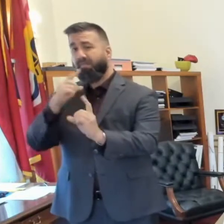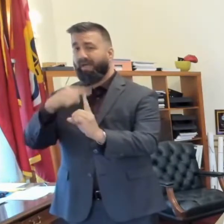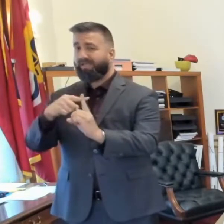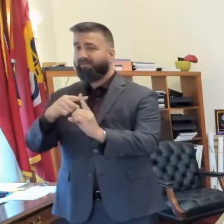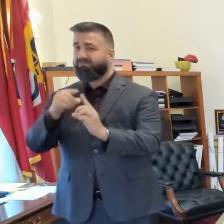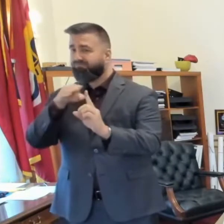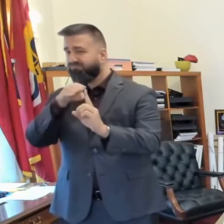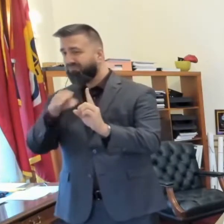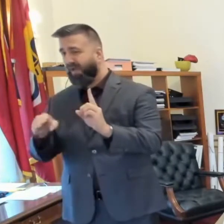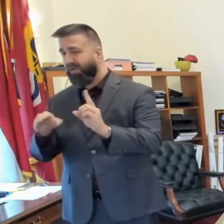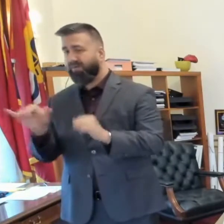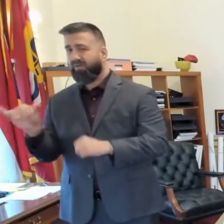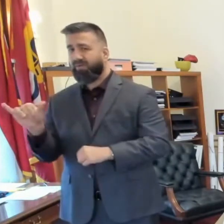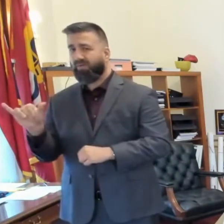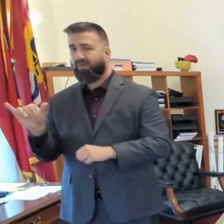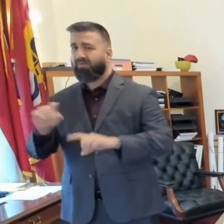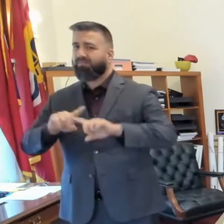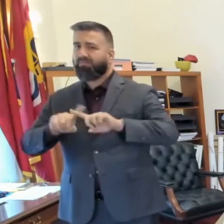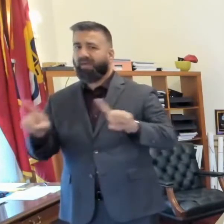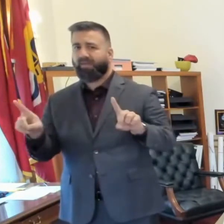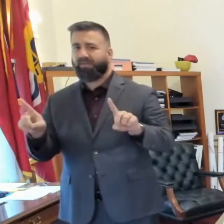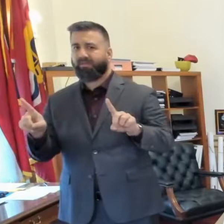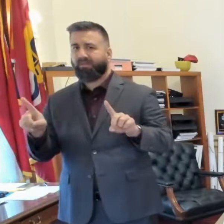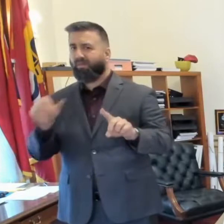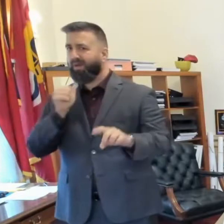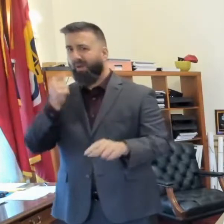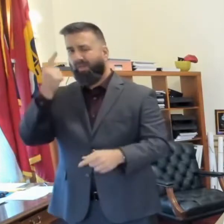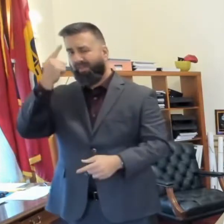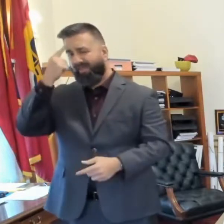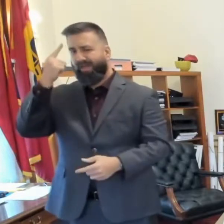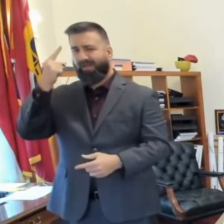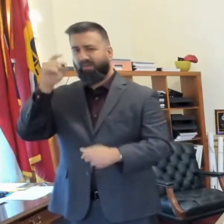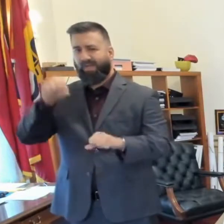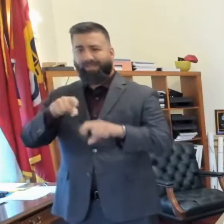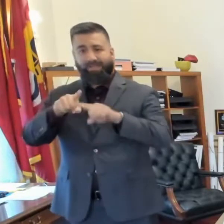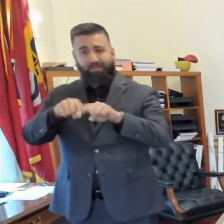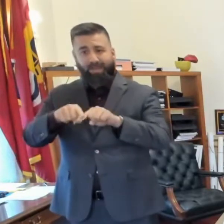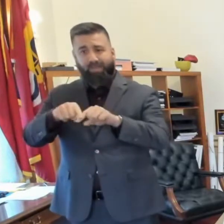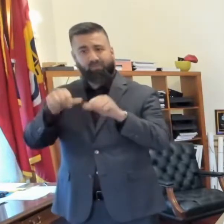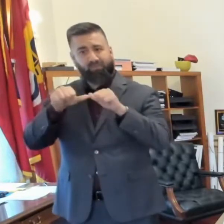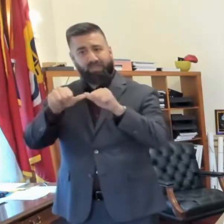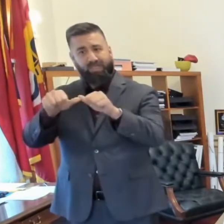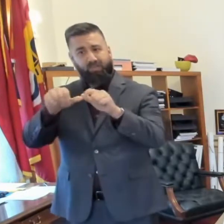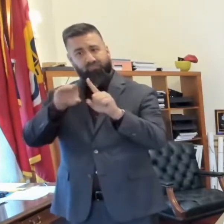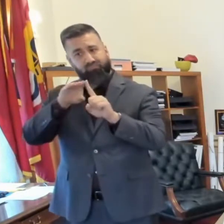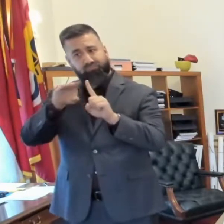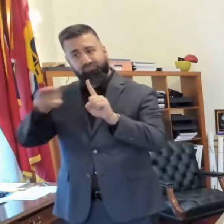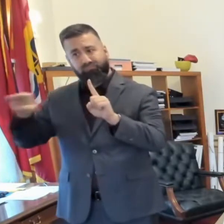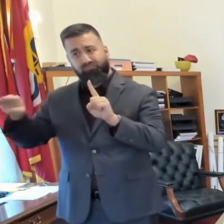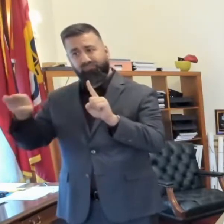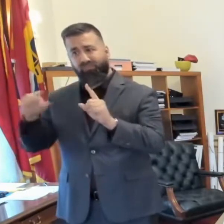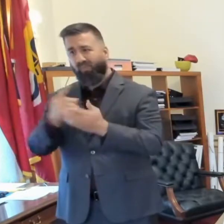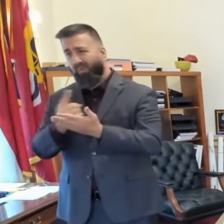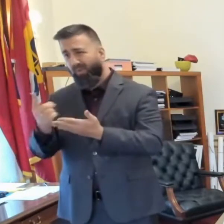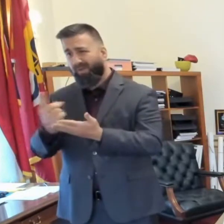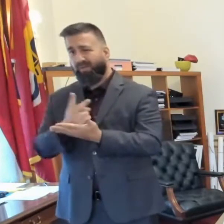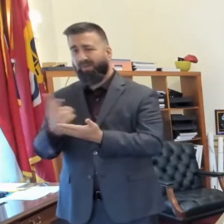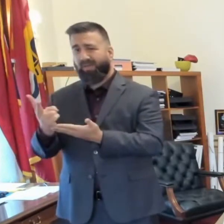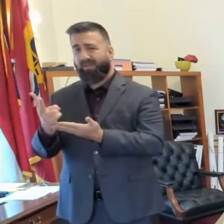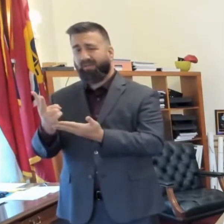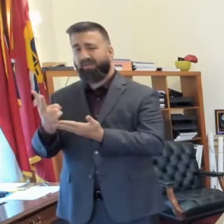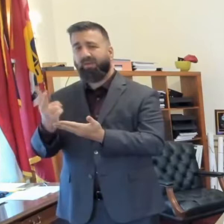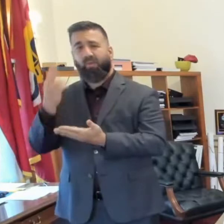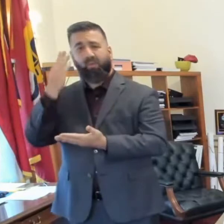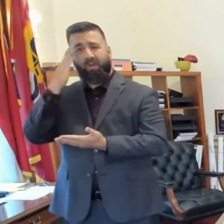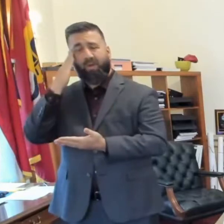is also not something that we believe we can rely on to hold up over the next week or two. We know